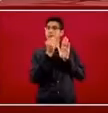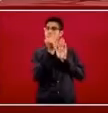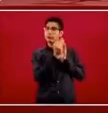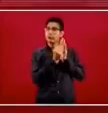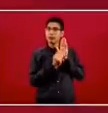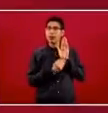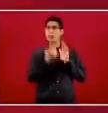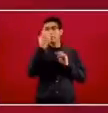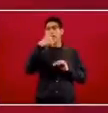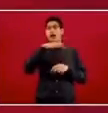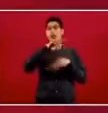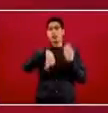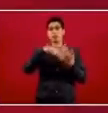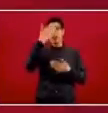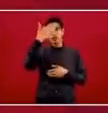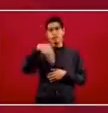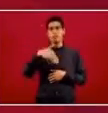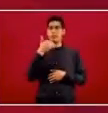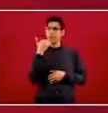specifically.